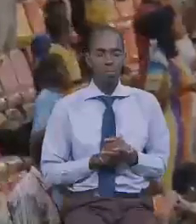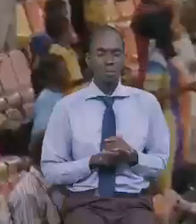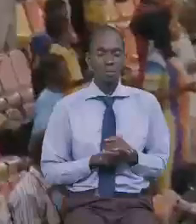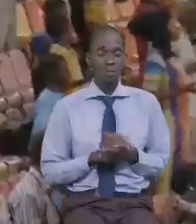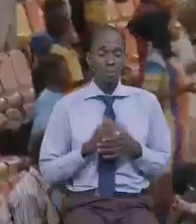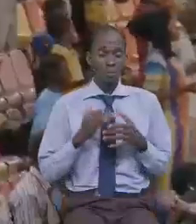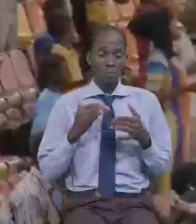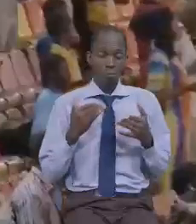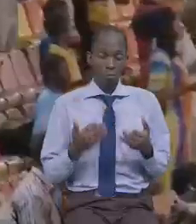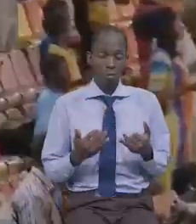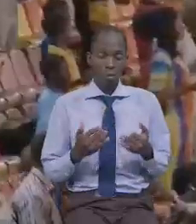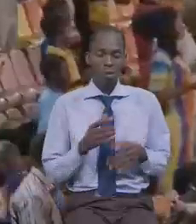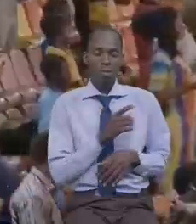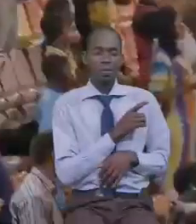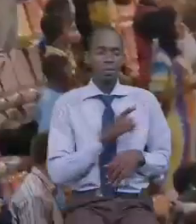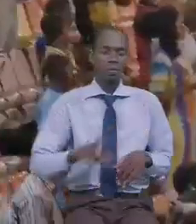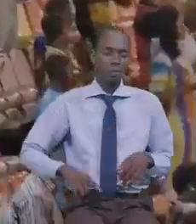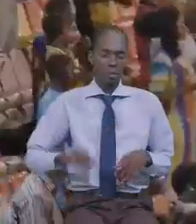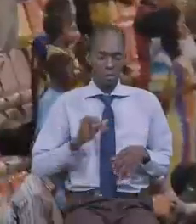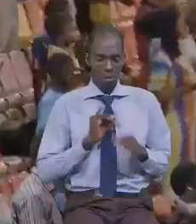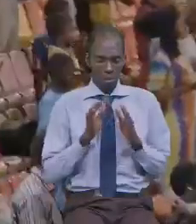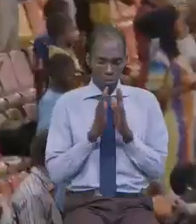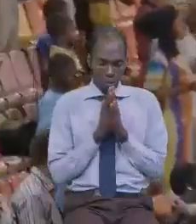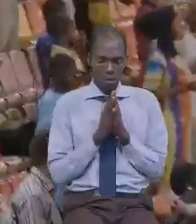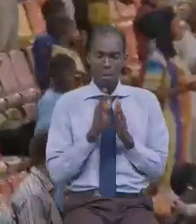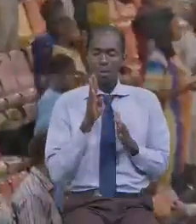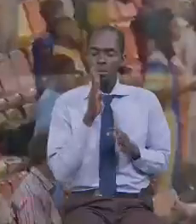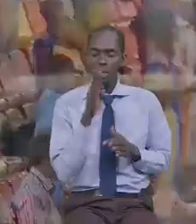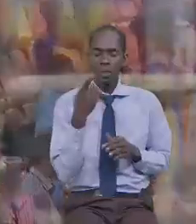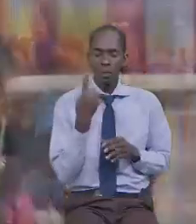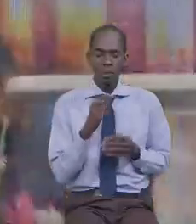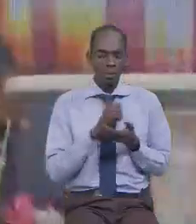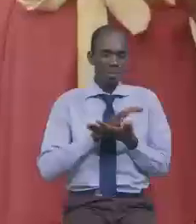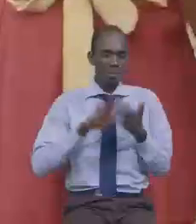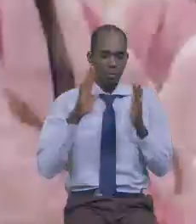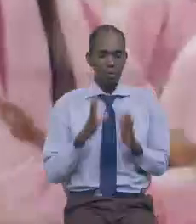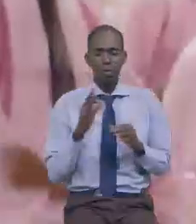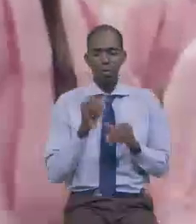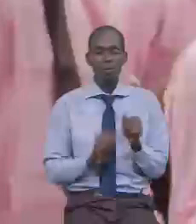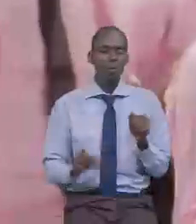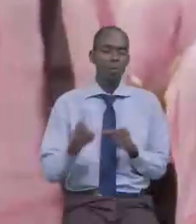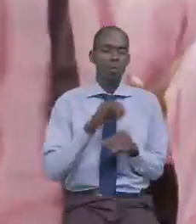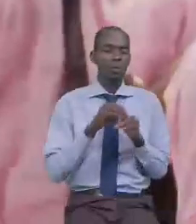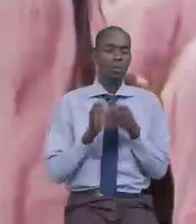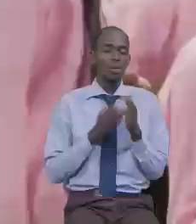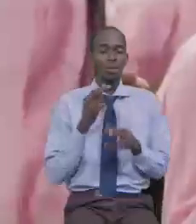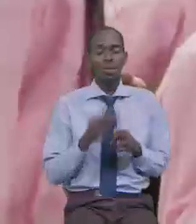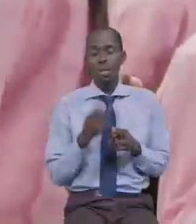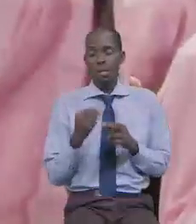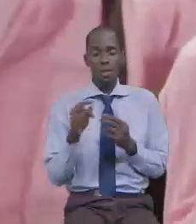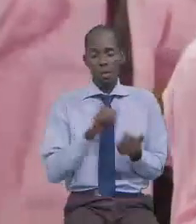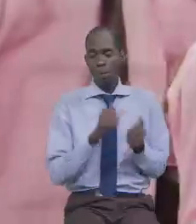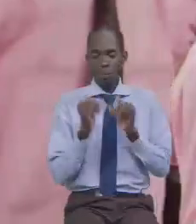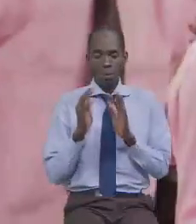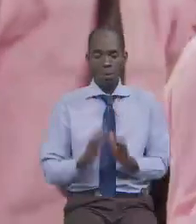Now, Lord, I pray, be the sanctifier of everyone, the baptizer in the